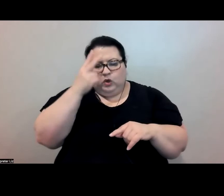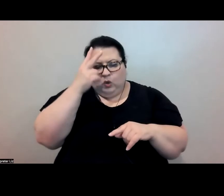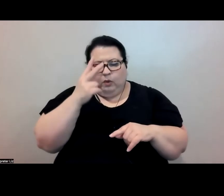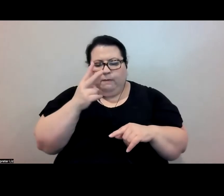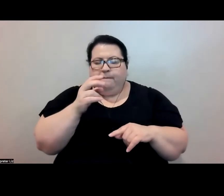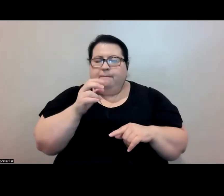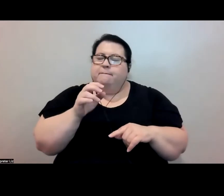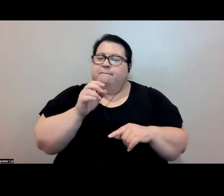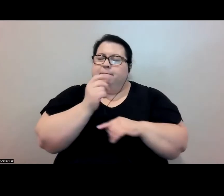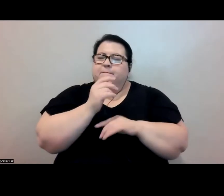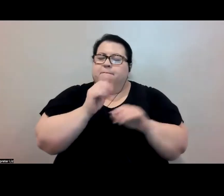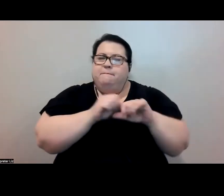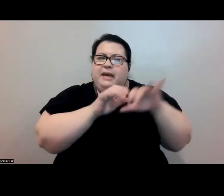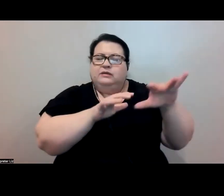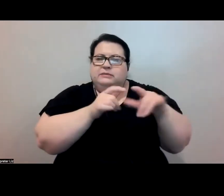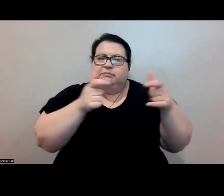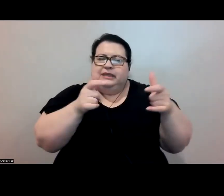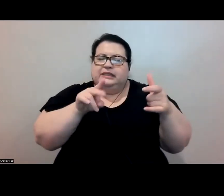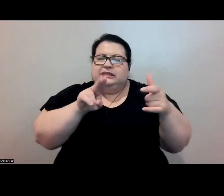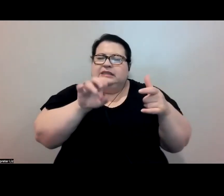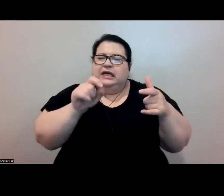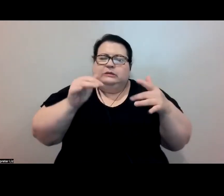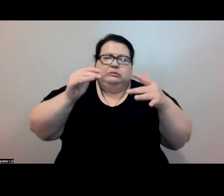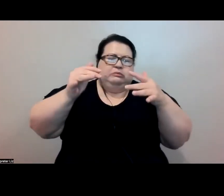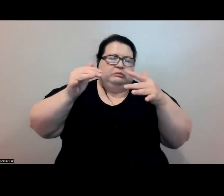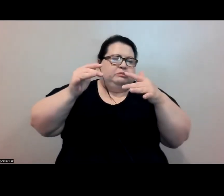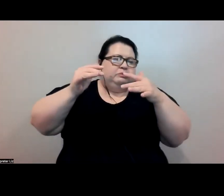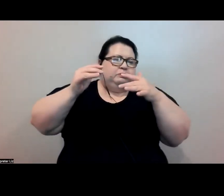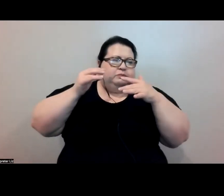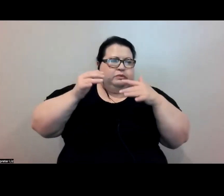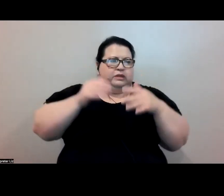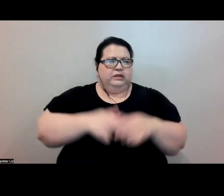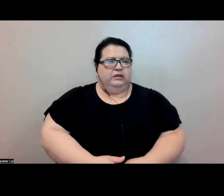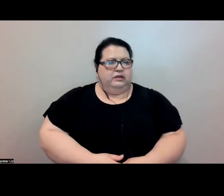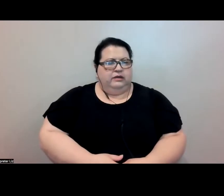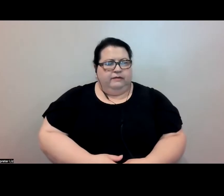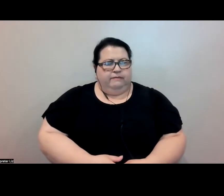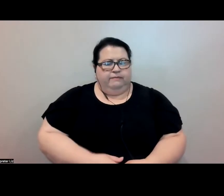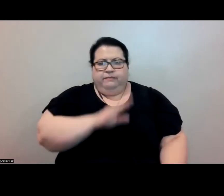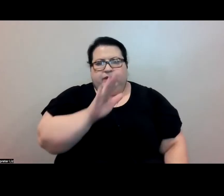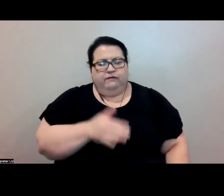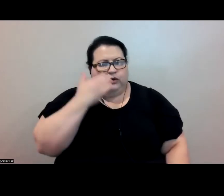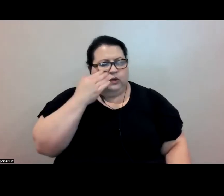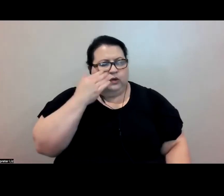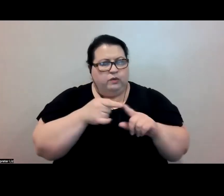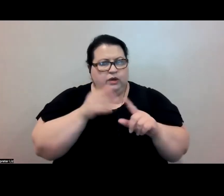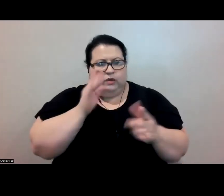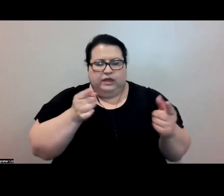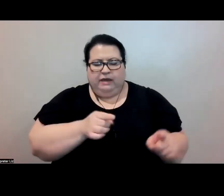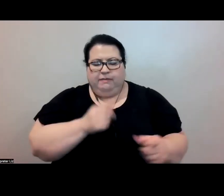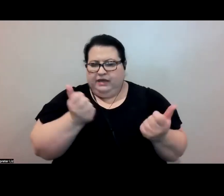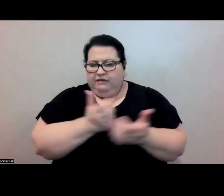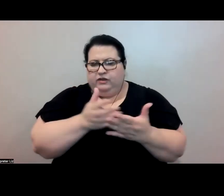where I live, just these big plumes of dust. And so, you know, you never know when it's going to happen, and everything